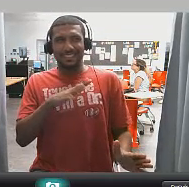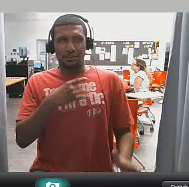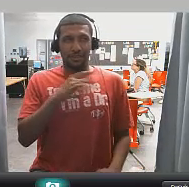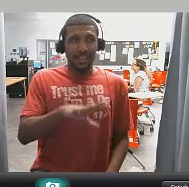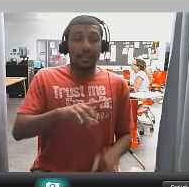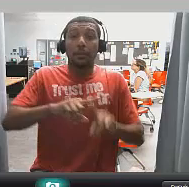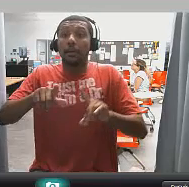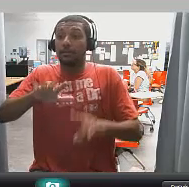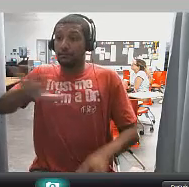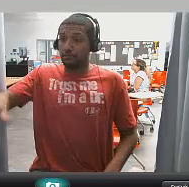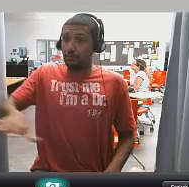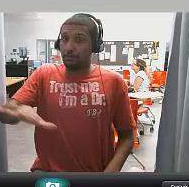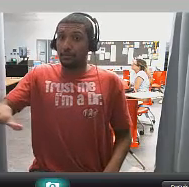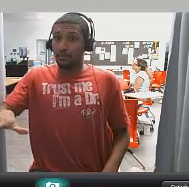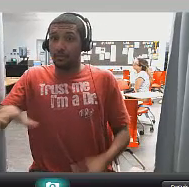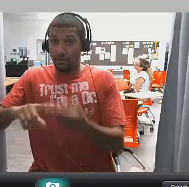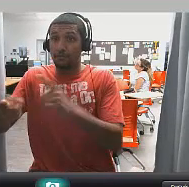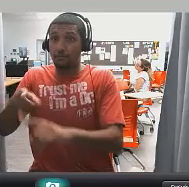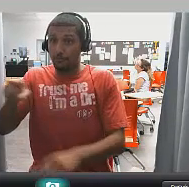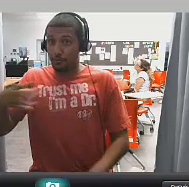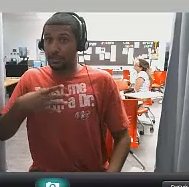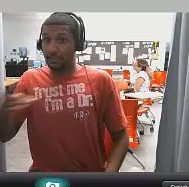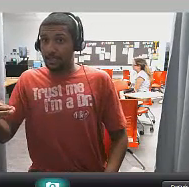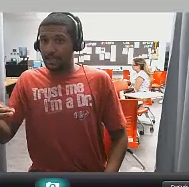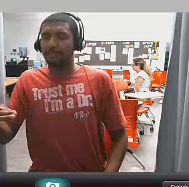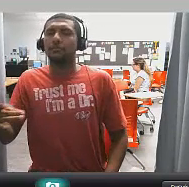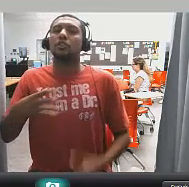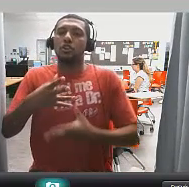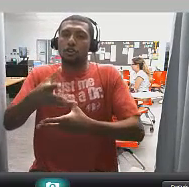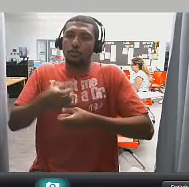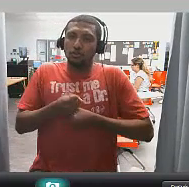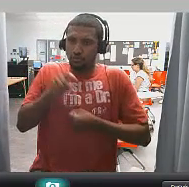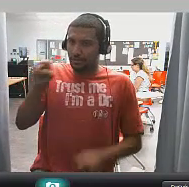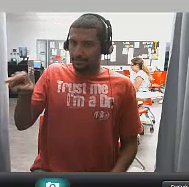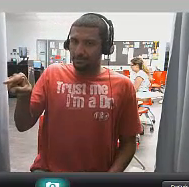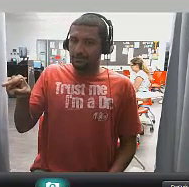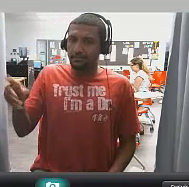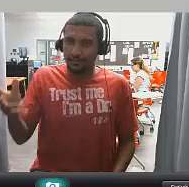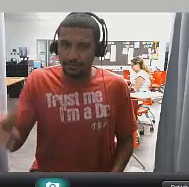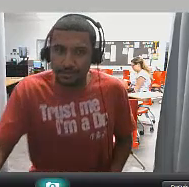everybody around you says it's a great photograph. Trust your friends. They know what you look like more than you do.